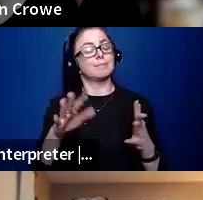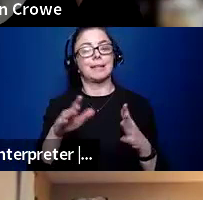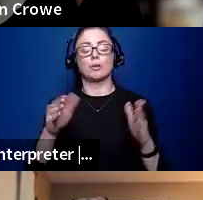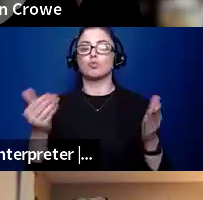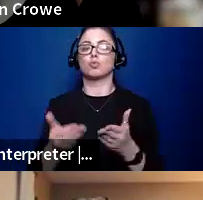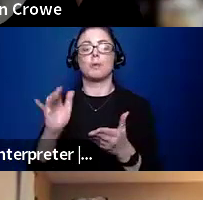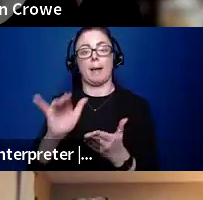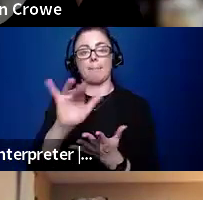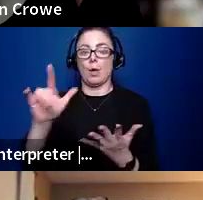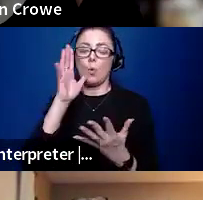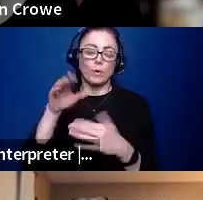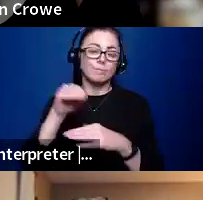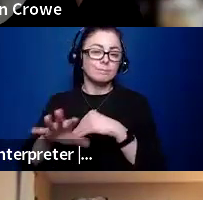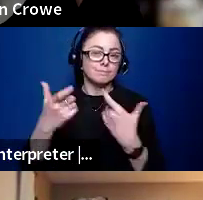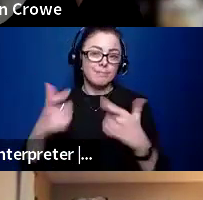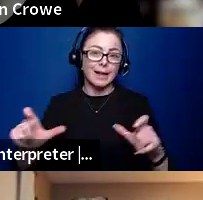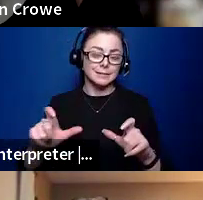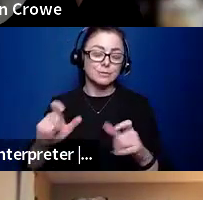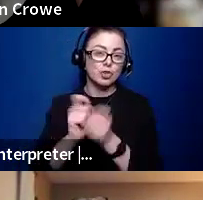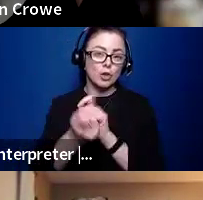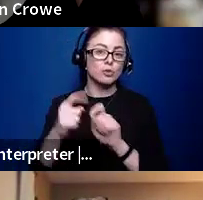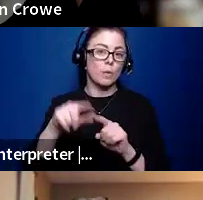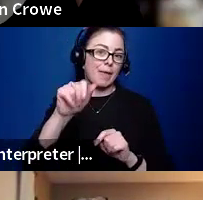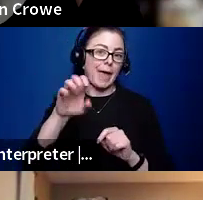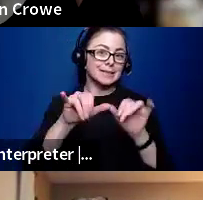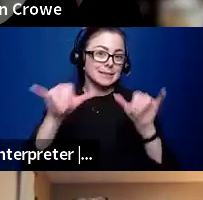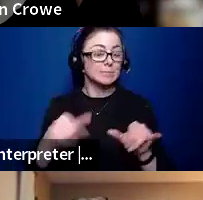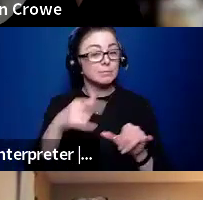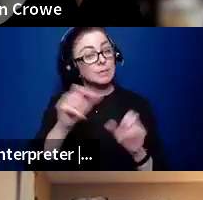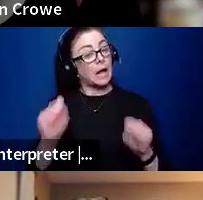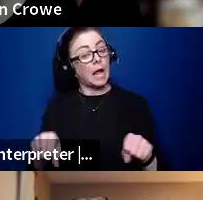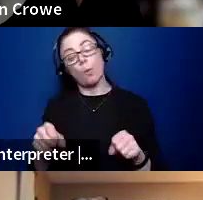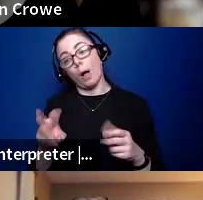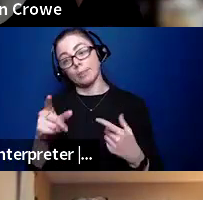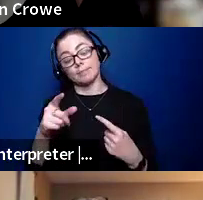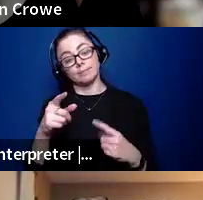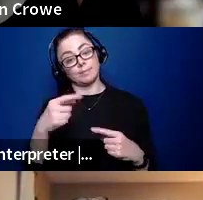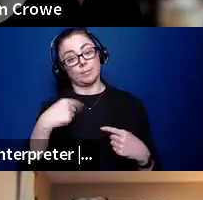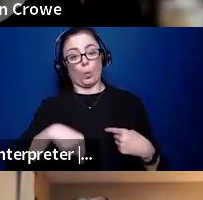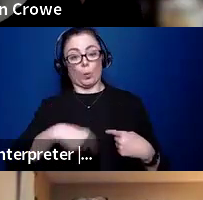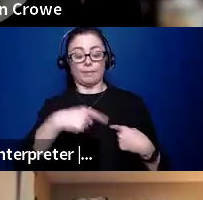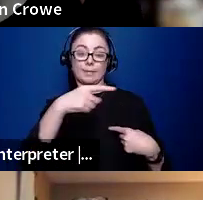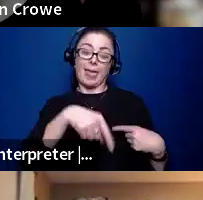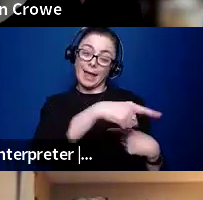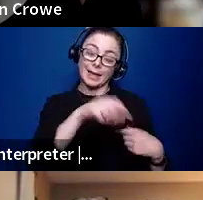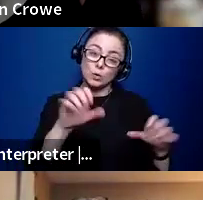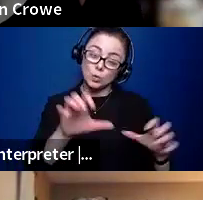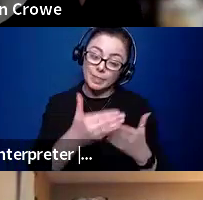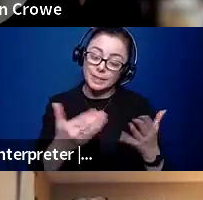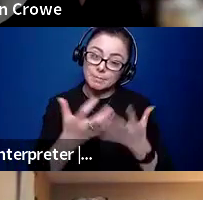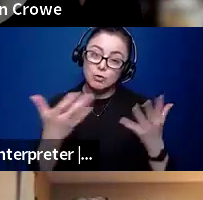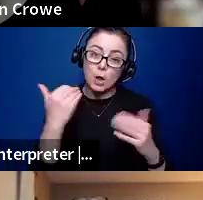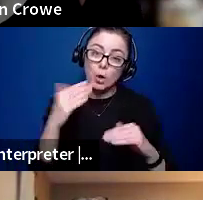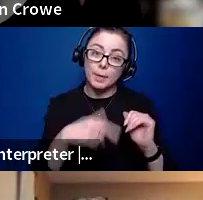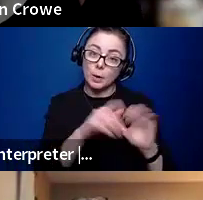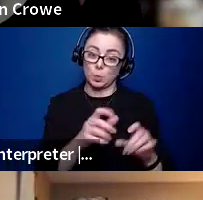AA system. The AA system can make some changes. They can do some things much better than they do now, although they do a